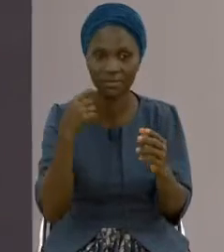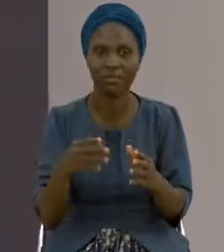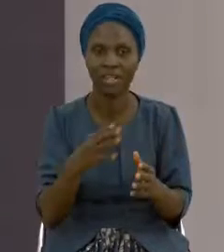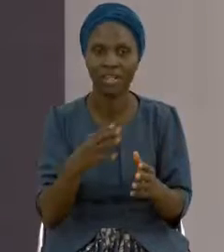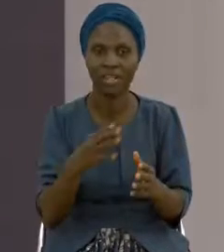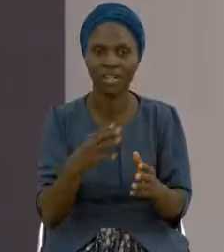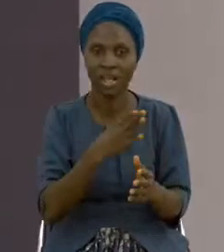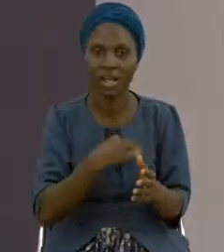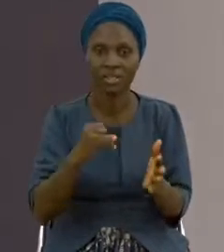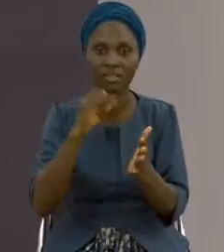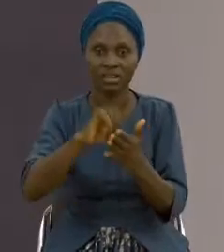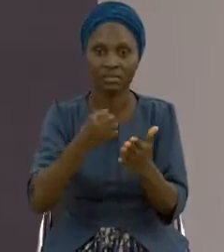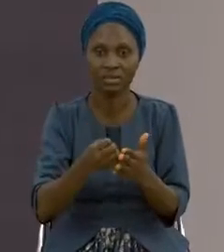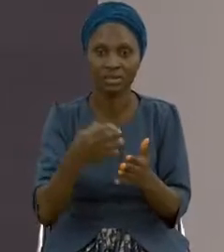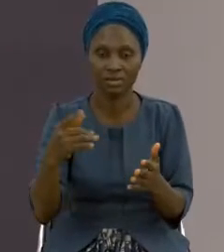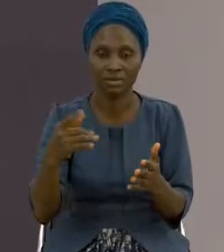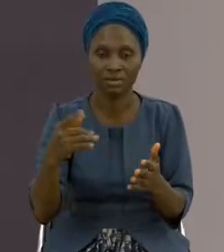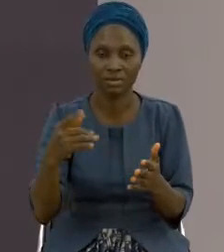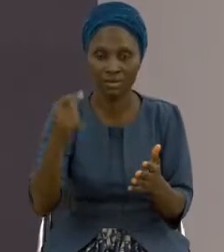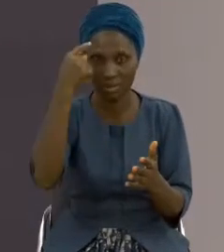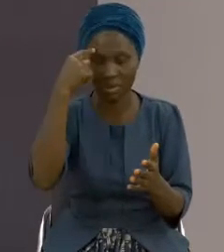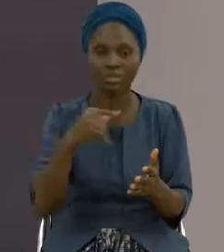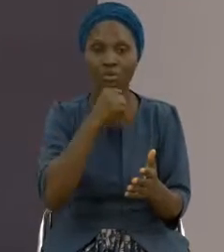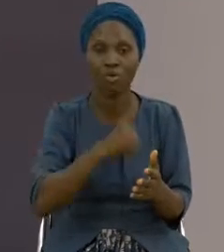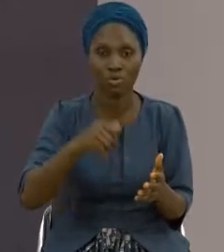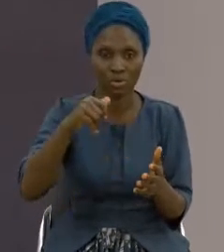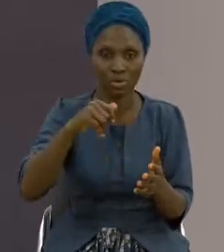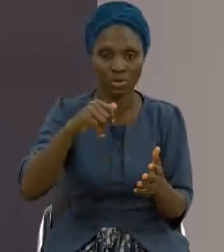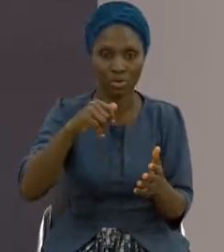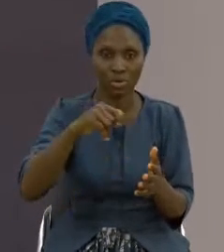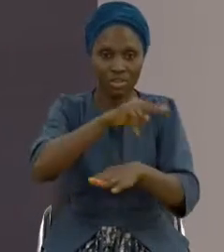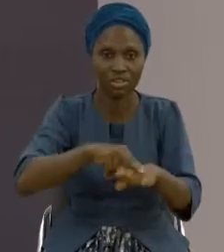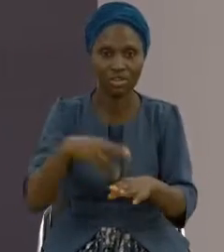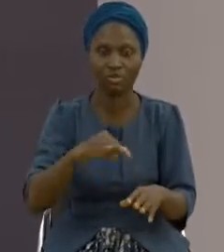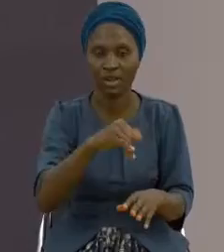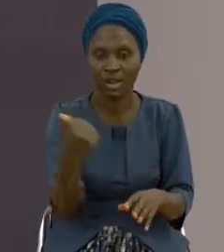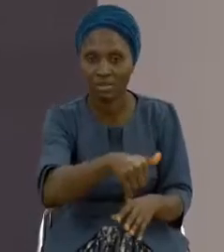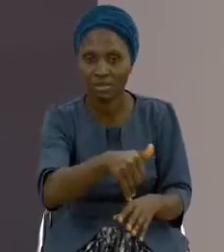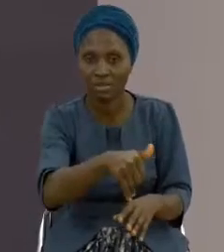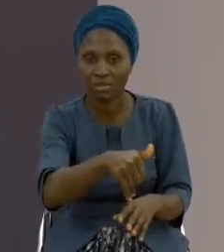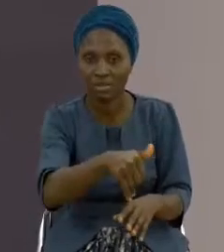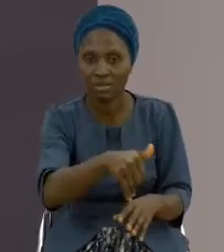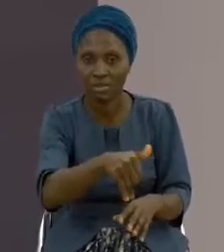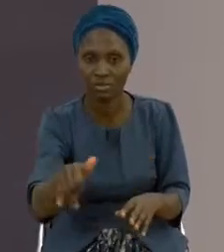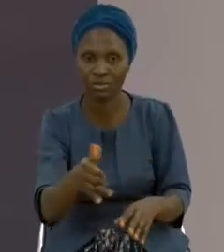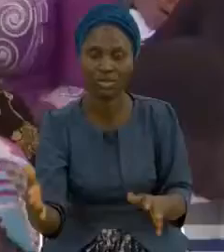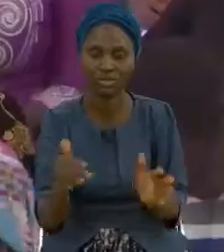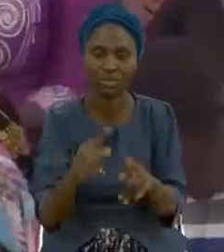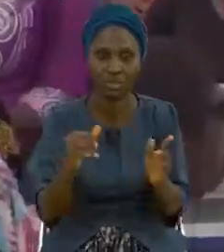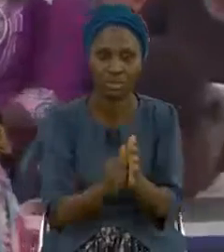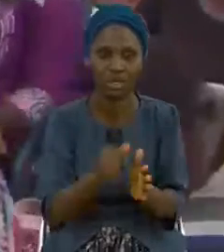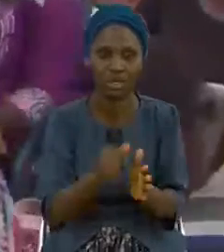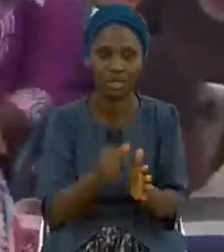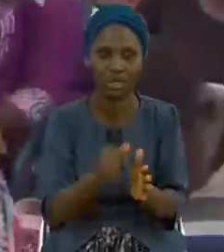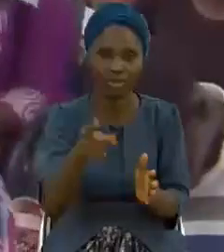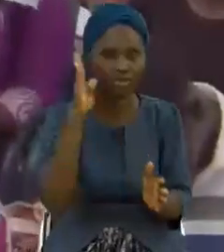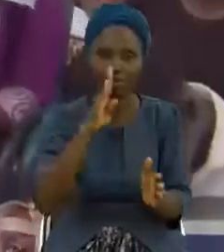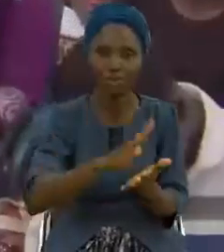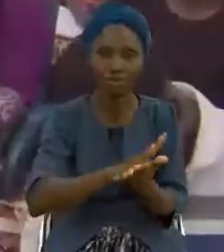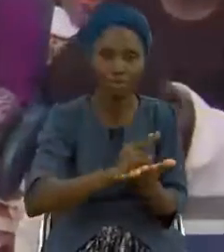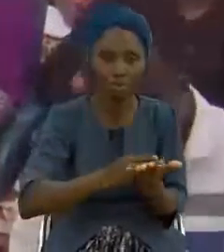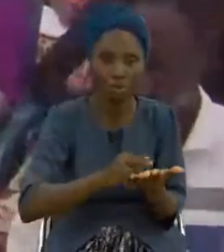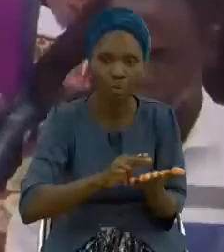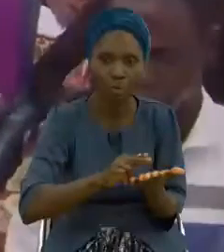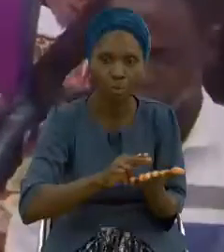such thing, but that it should be holy and without blemish. Amen. Amen.